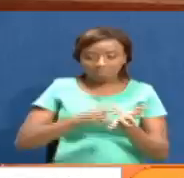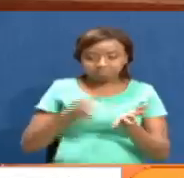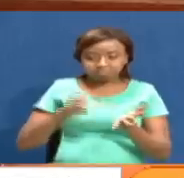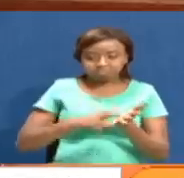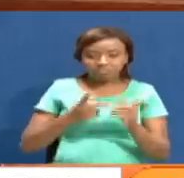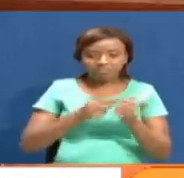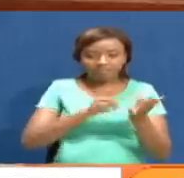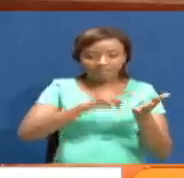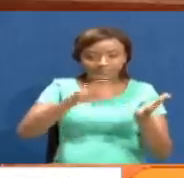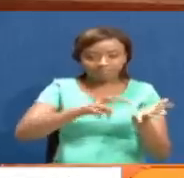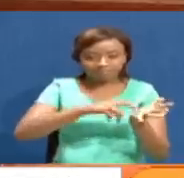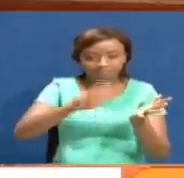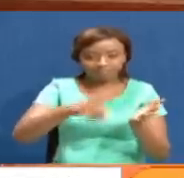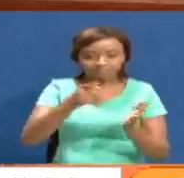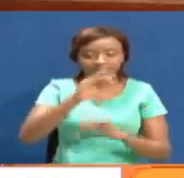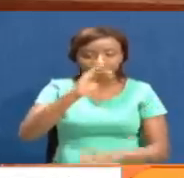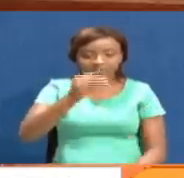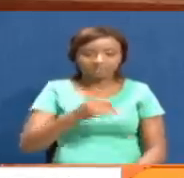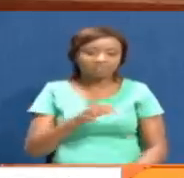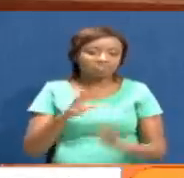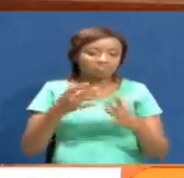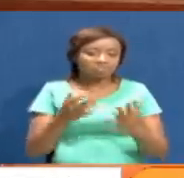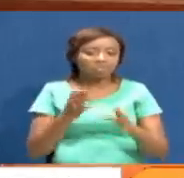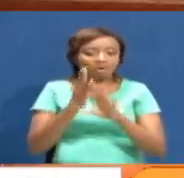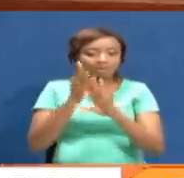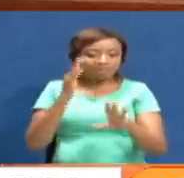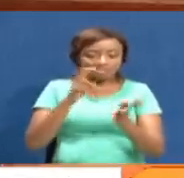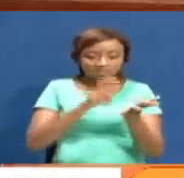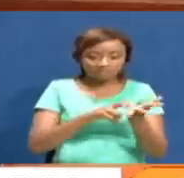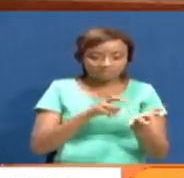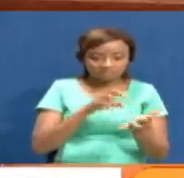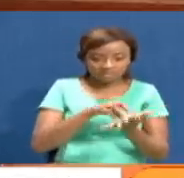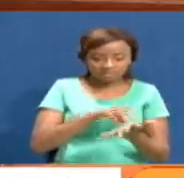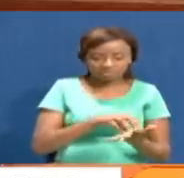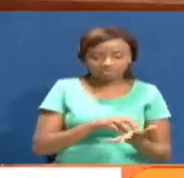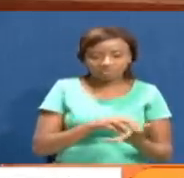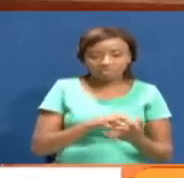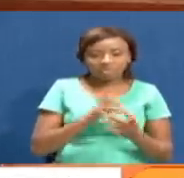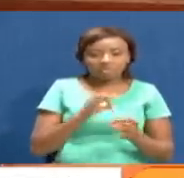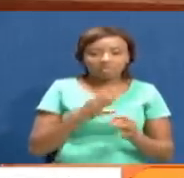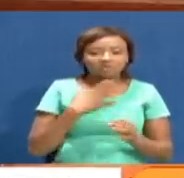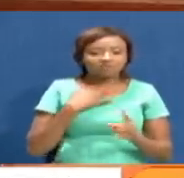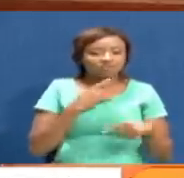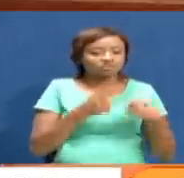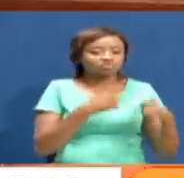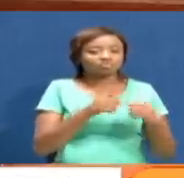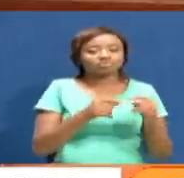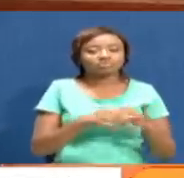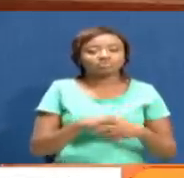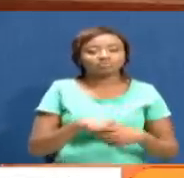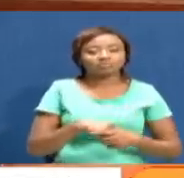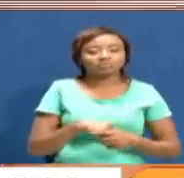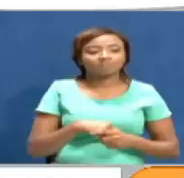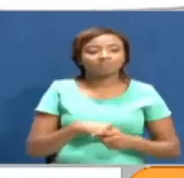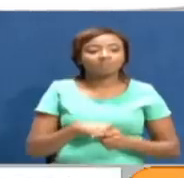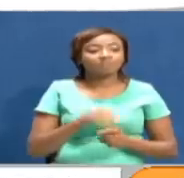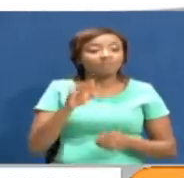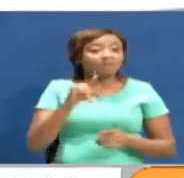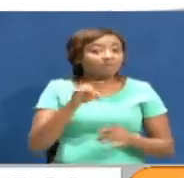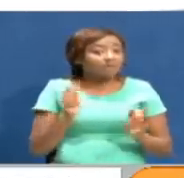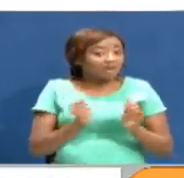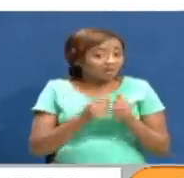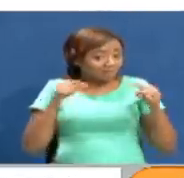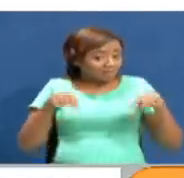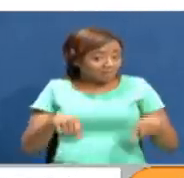to within CBD or to the bus terminus if they have a journey to continue out of Nairobi. General, is this going to happen in